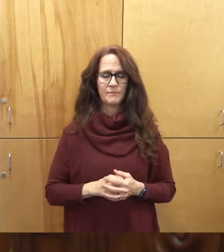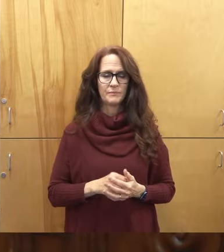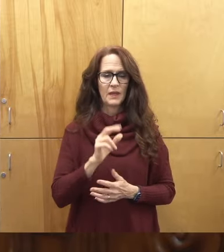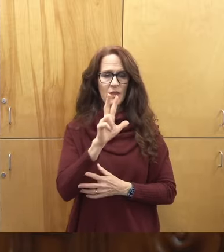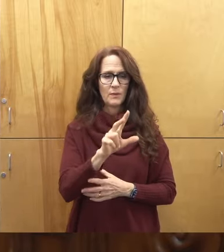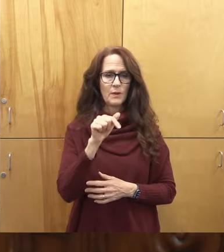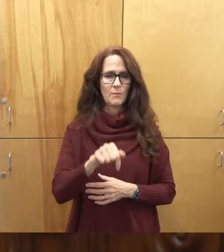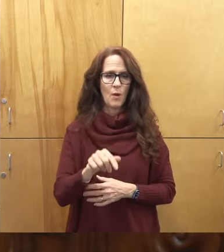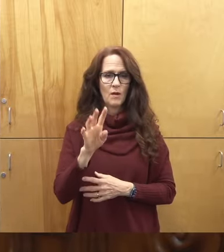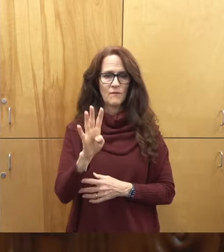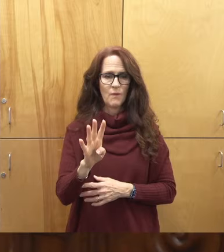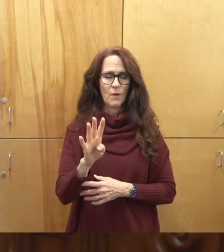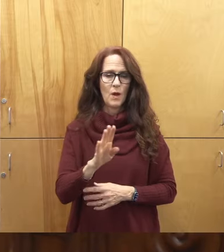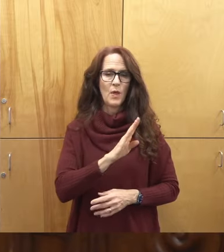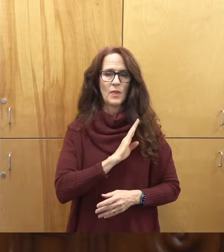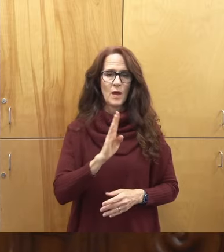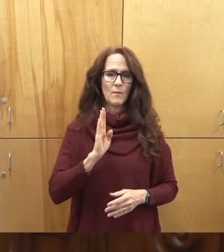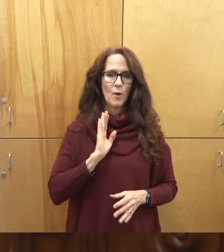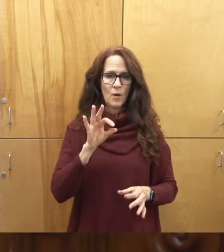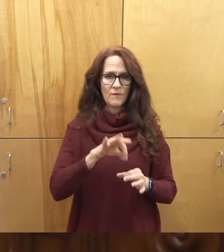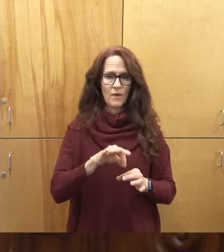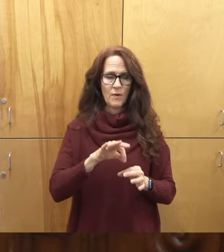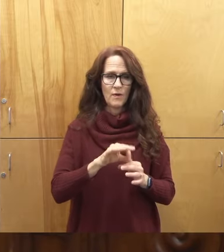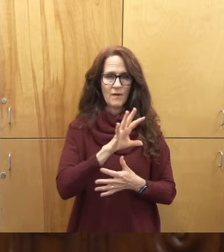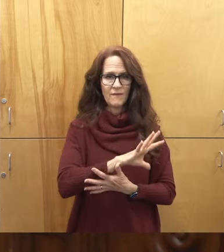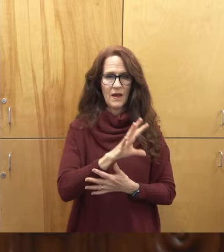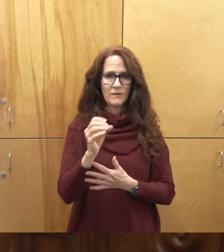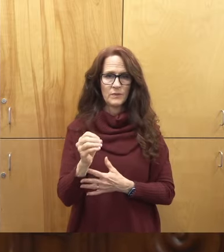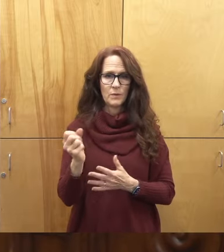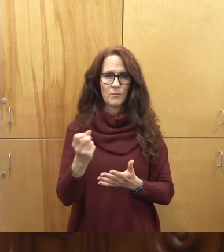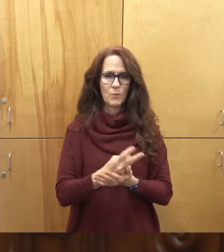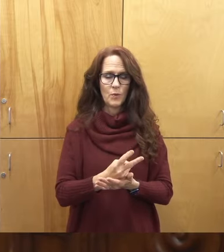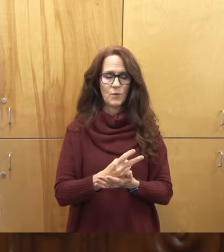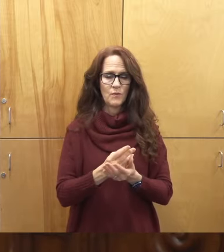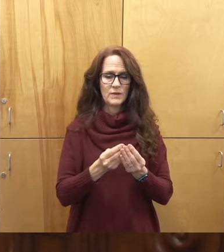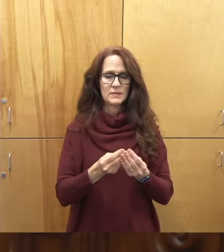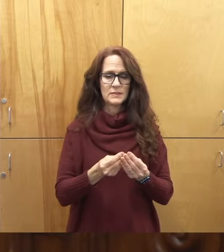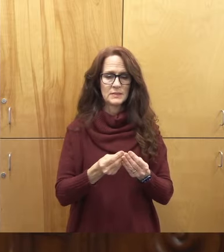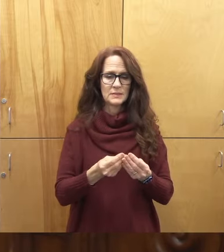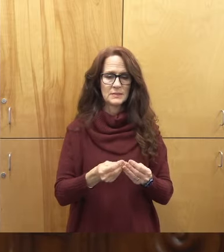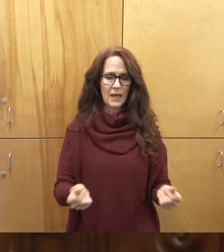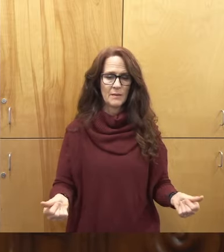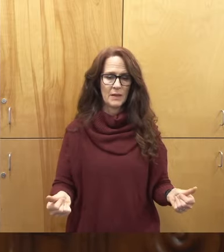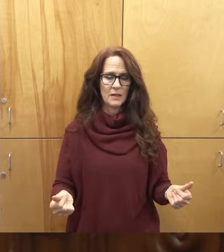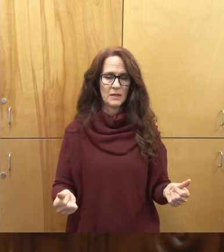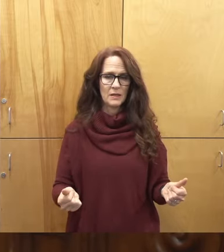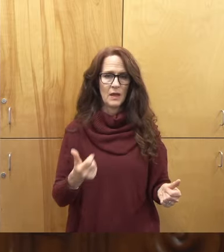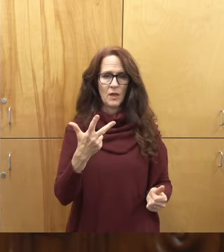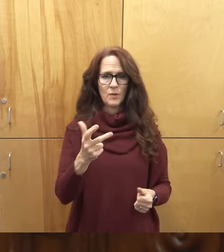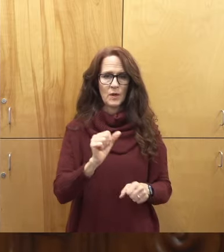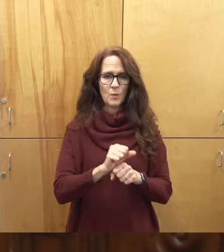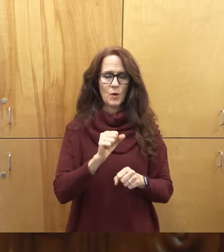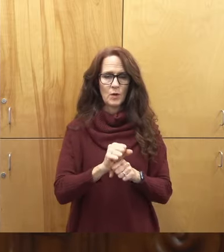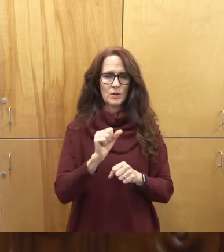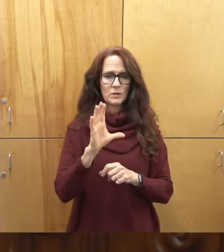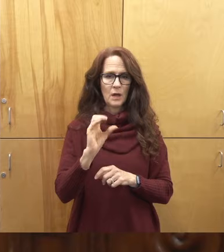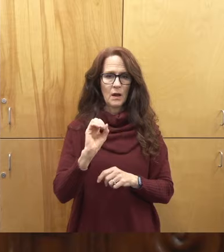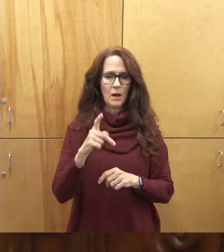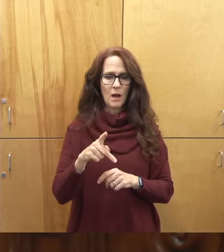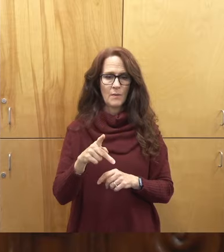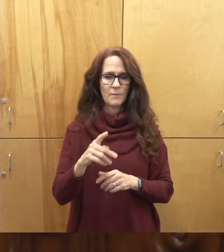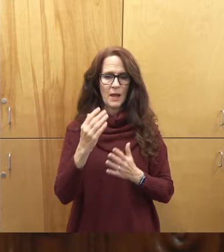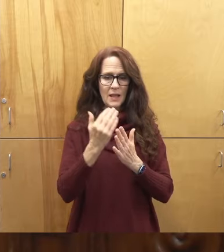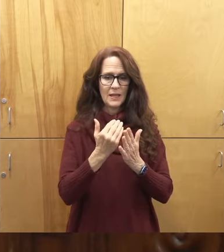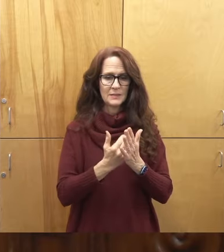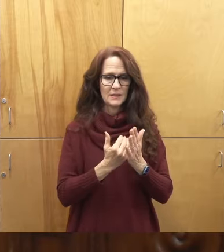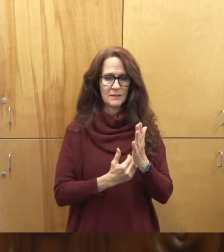3.4, the board voted 5-0 to approve settlements in the three workers' compensation cases that are listed